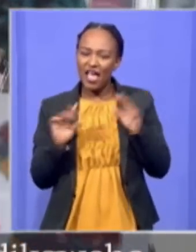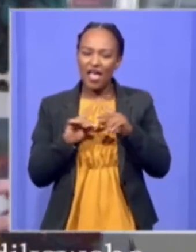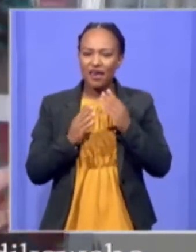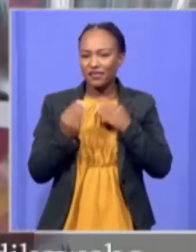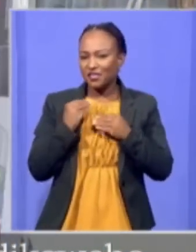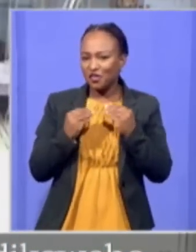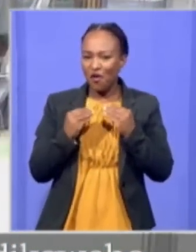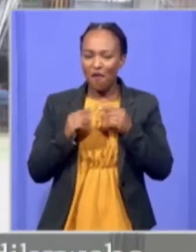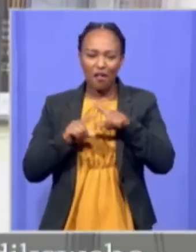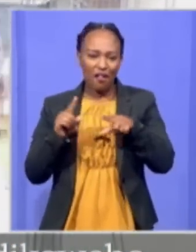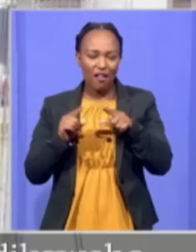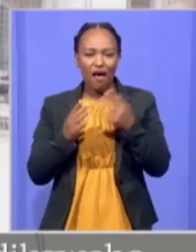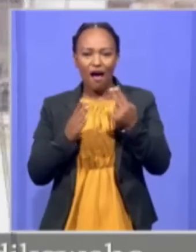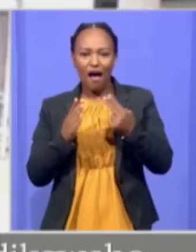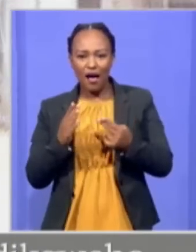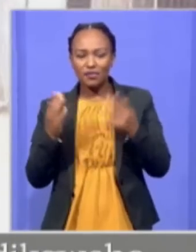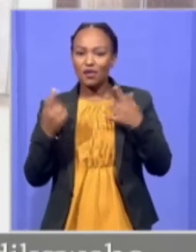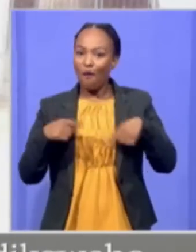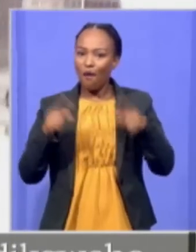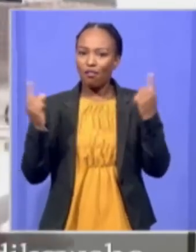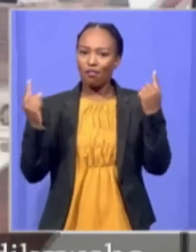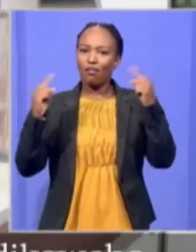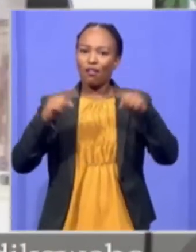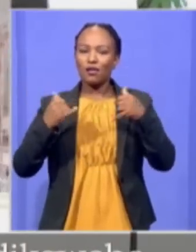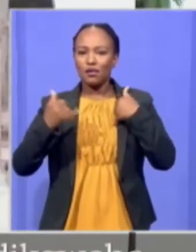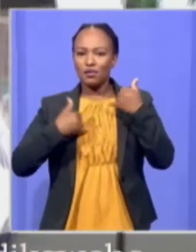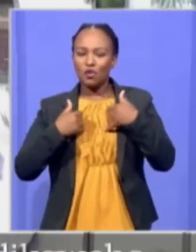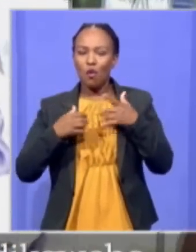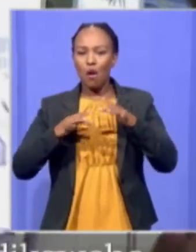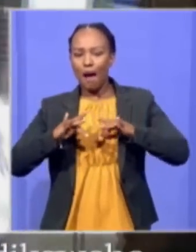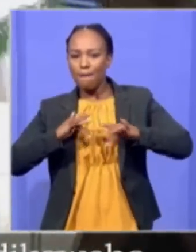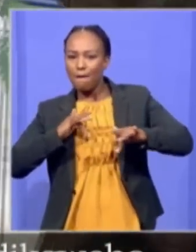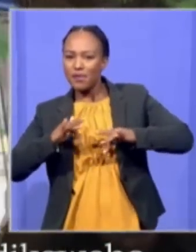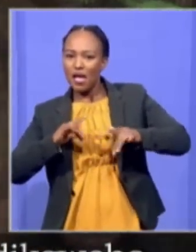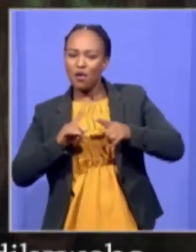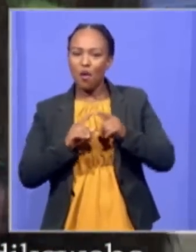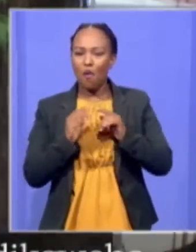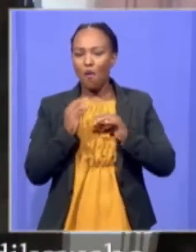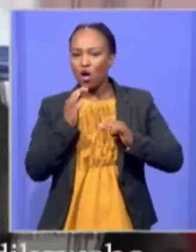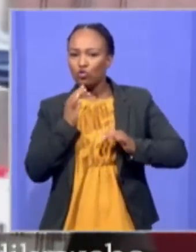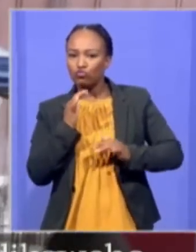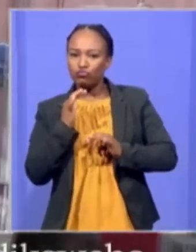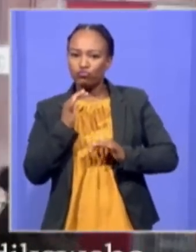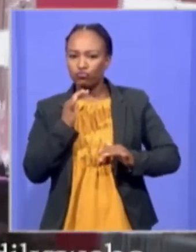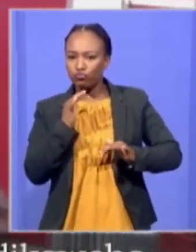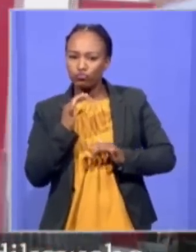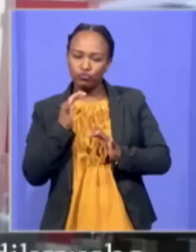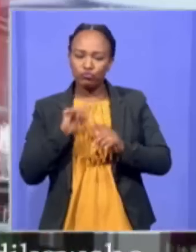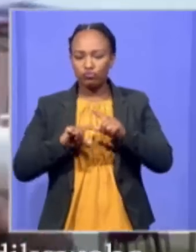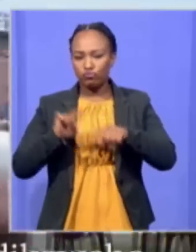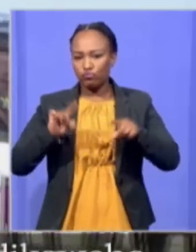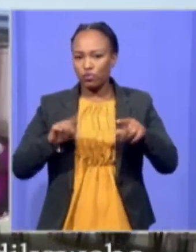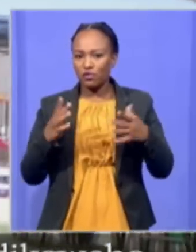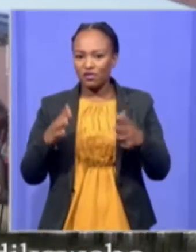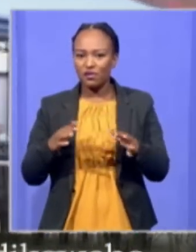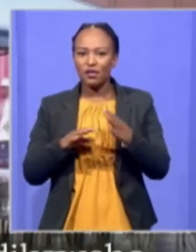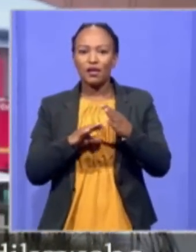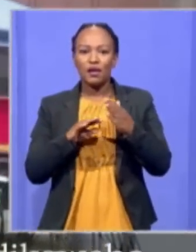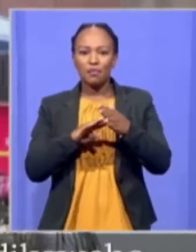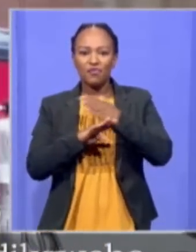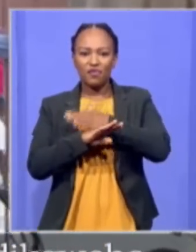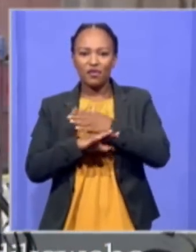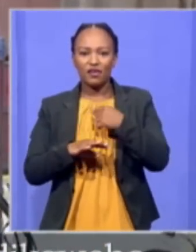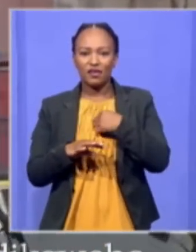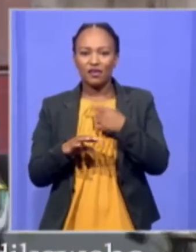le mmino ba tla moletlong o ba tla itumelela mmino tshwana le ya mapiano, jazz le tse dingwe. Santse ga go itumelela moletlong mme pele ga mo tla